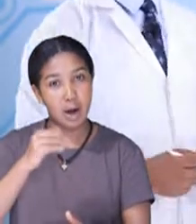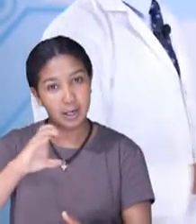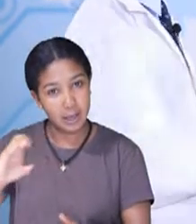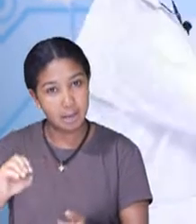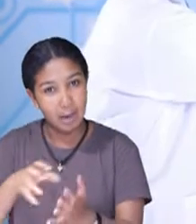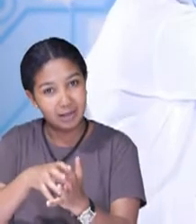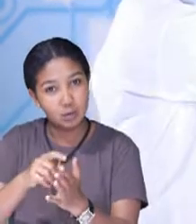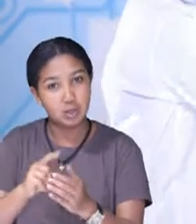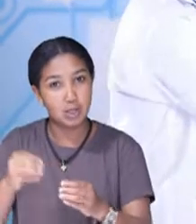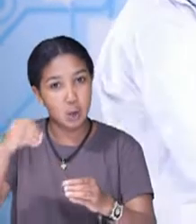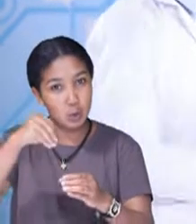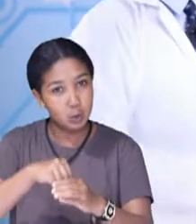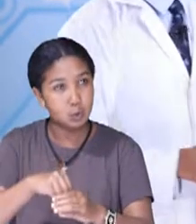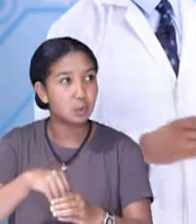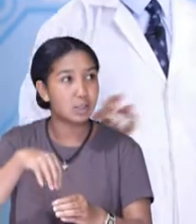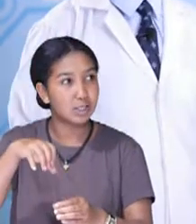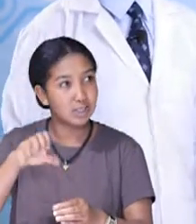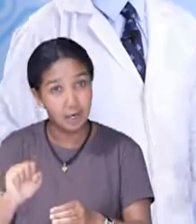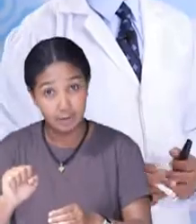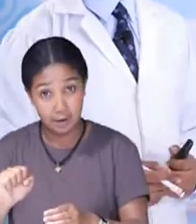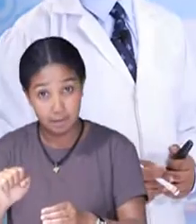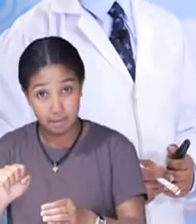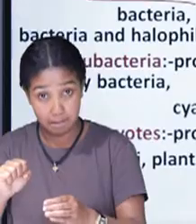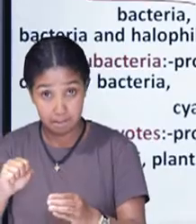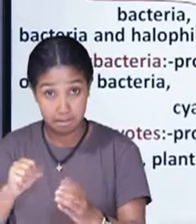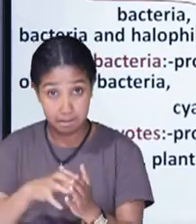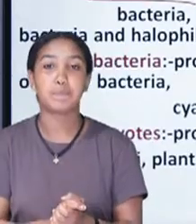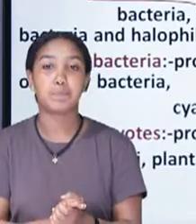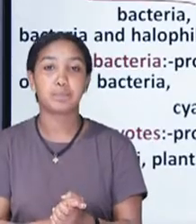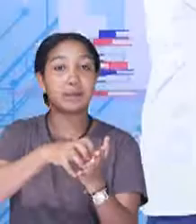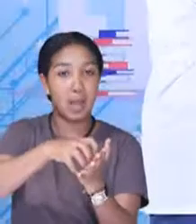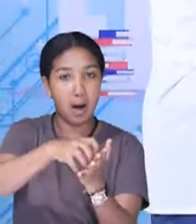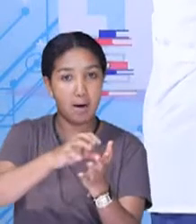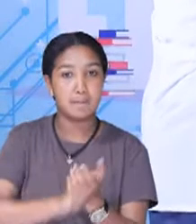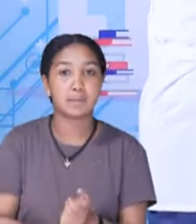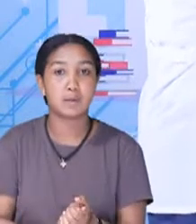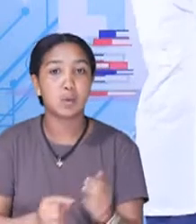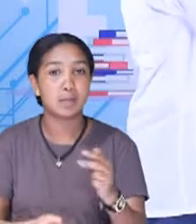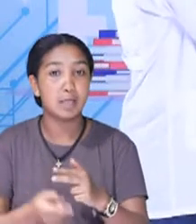which includes sulfobacteria or sulfur processing bacteria,